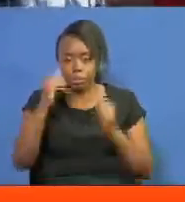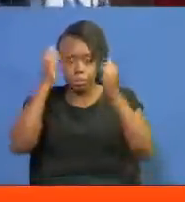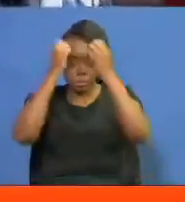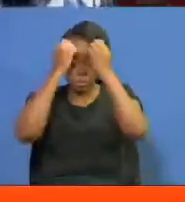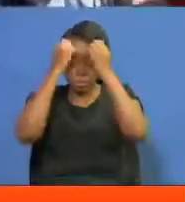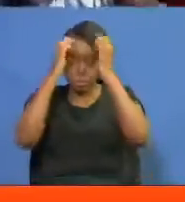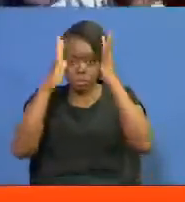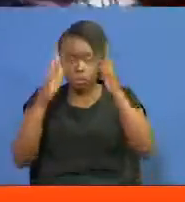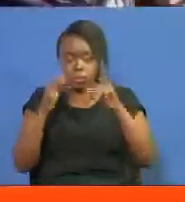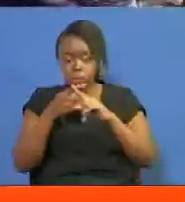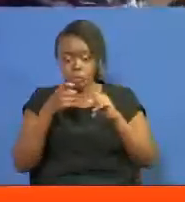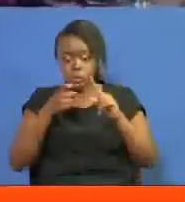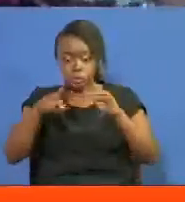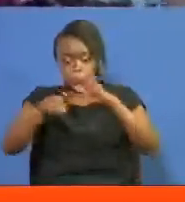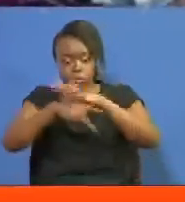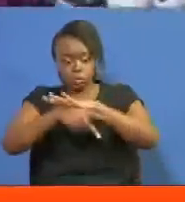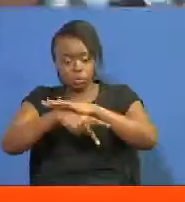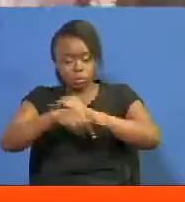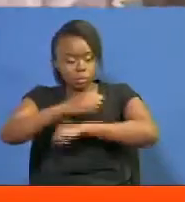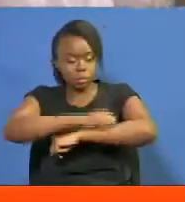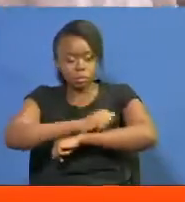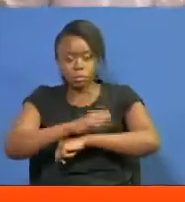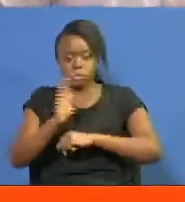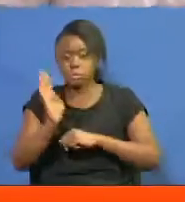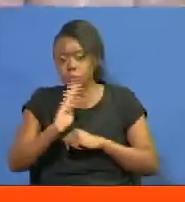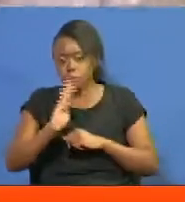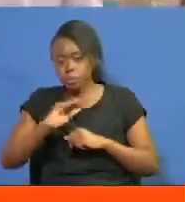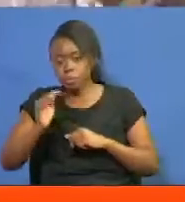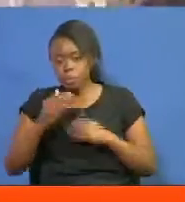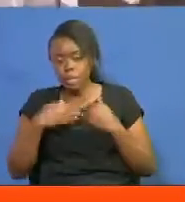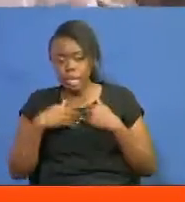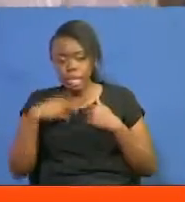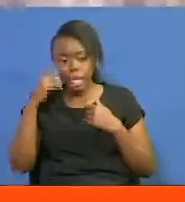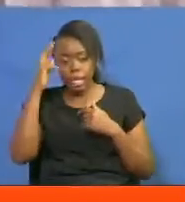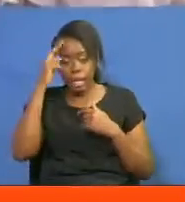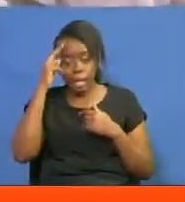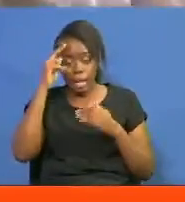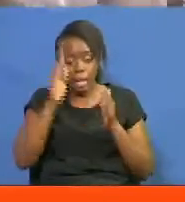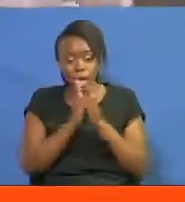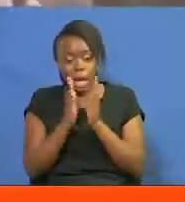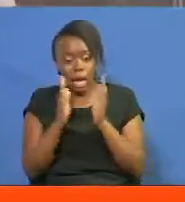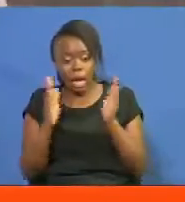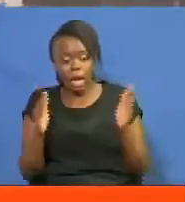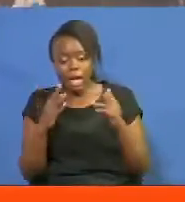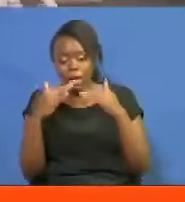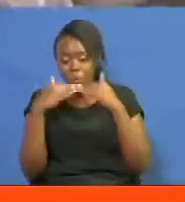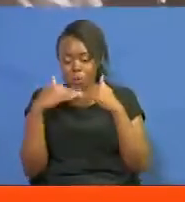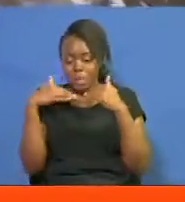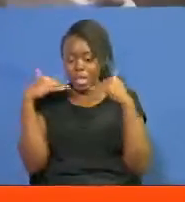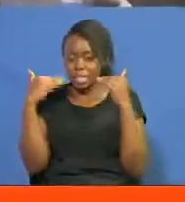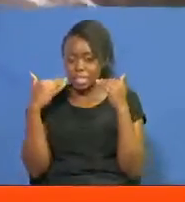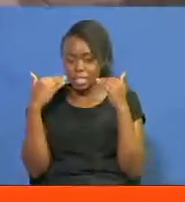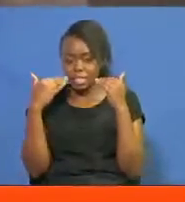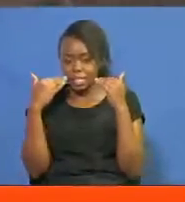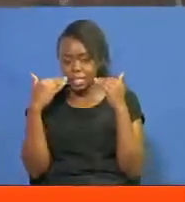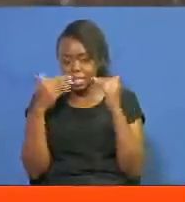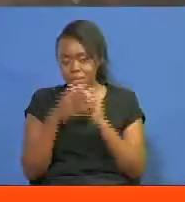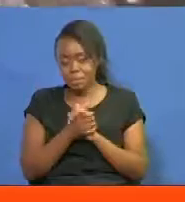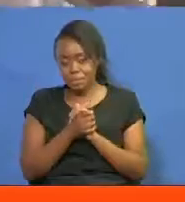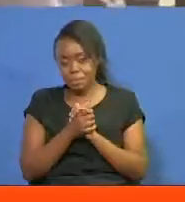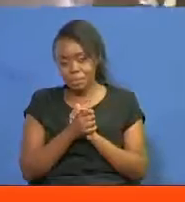Students at Nosukro Primary School in Baringo have a reason to broaden their smiles.